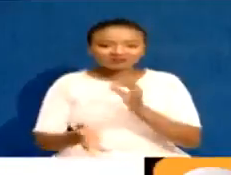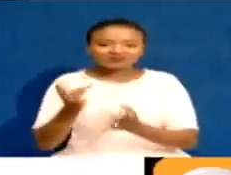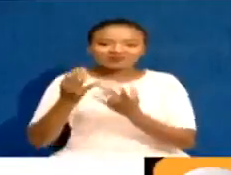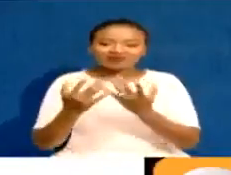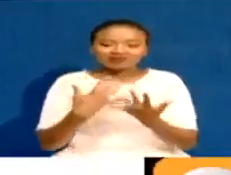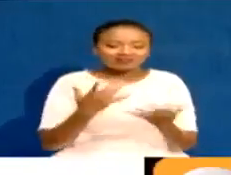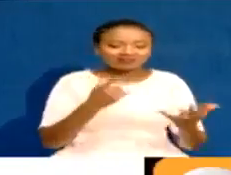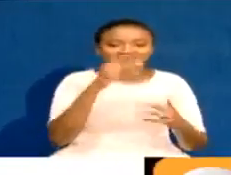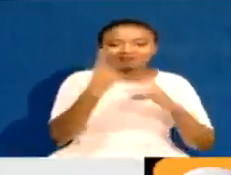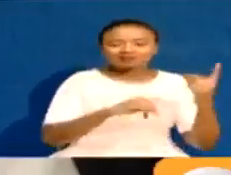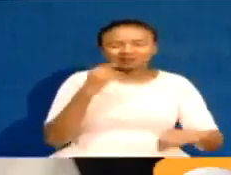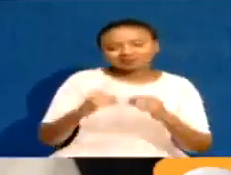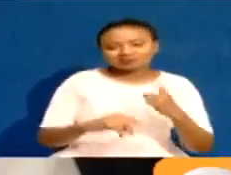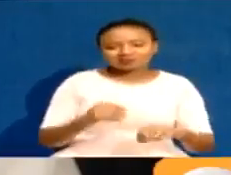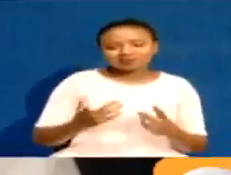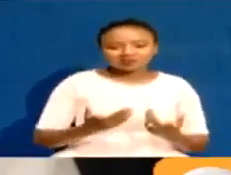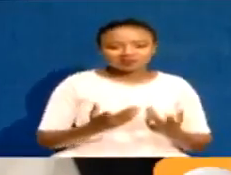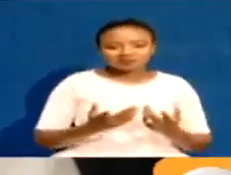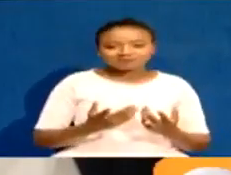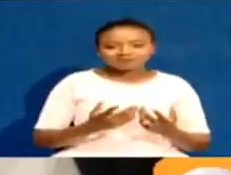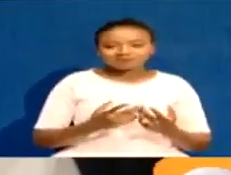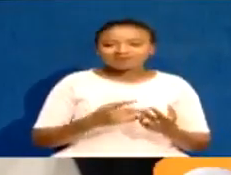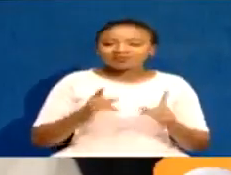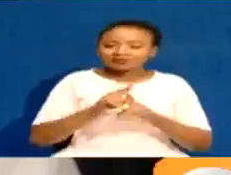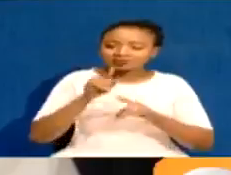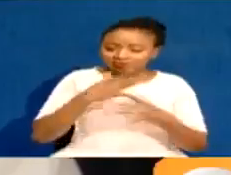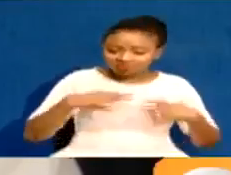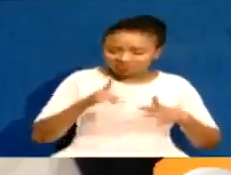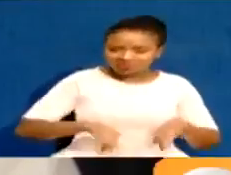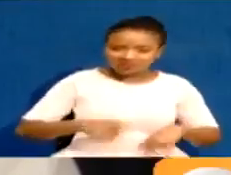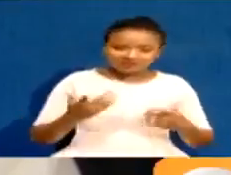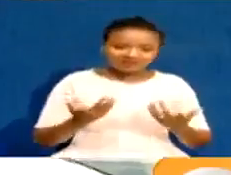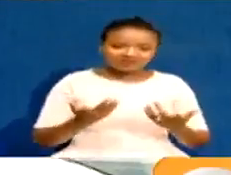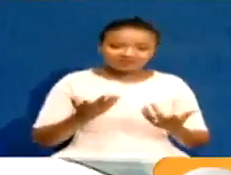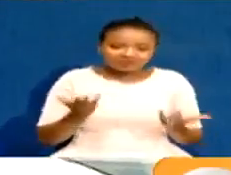wakapiga mali yao na wakafukuzwa. Sasa watu watatoroka wapi?